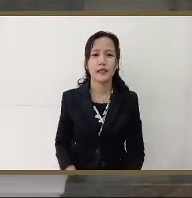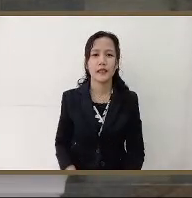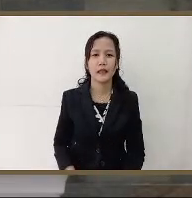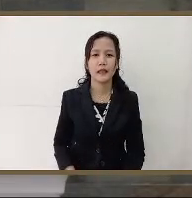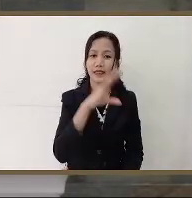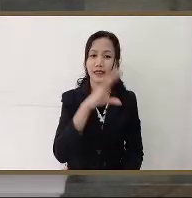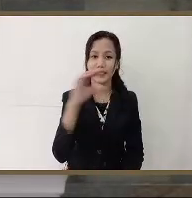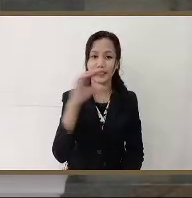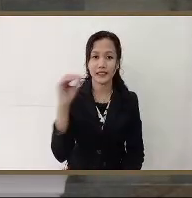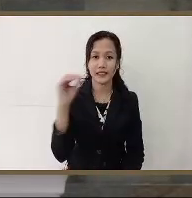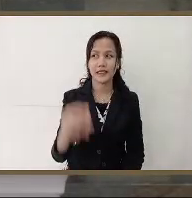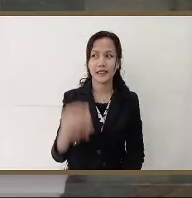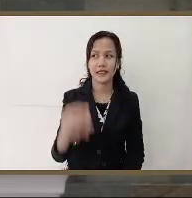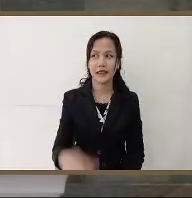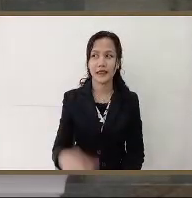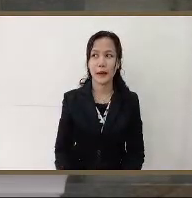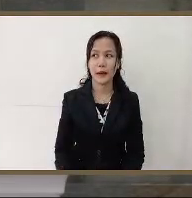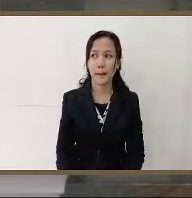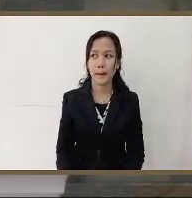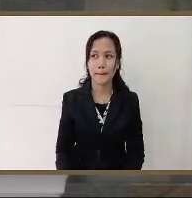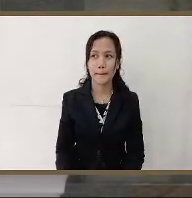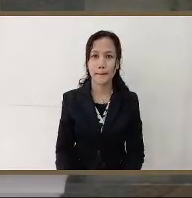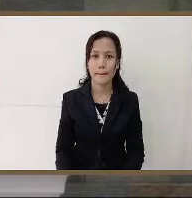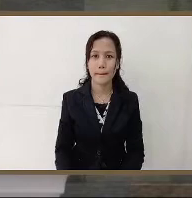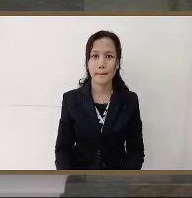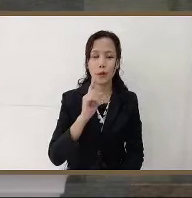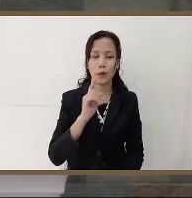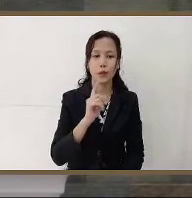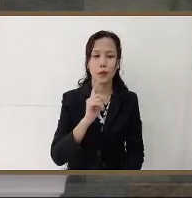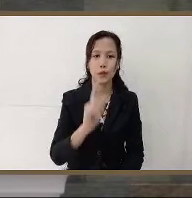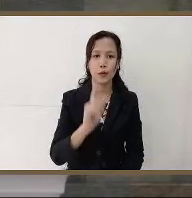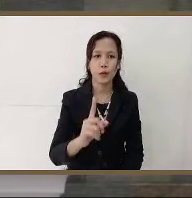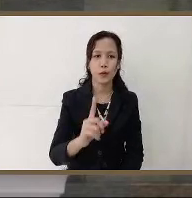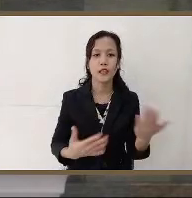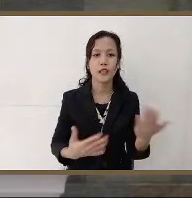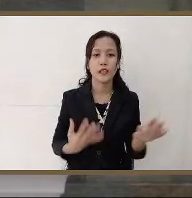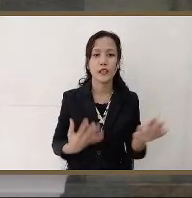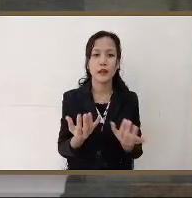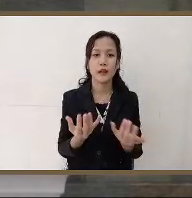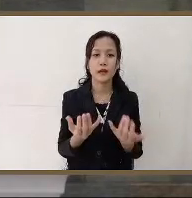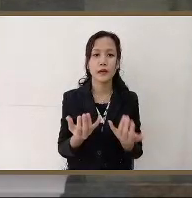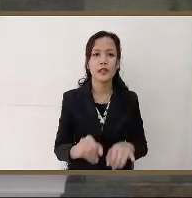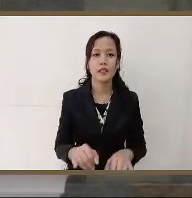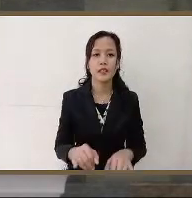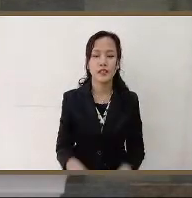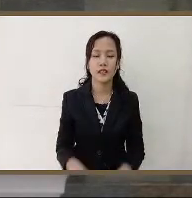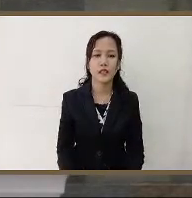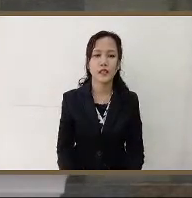And some backgrounds of this book is that actually the New Testament